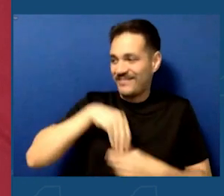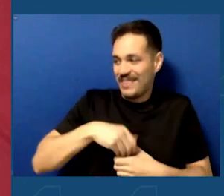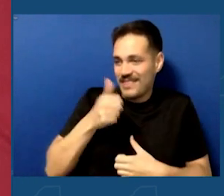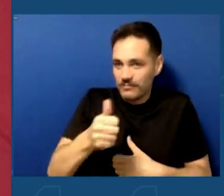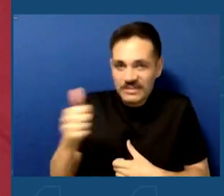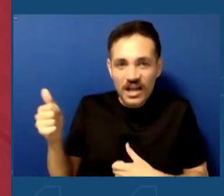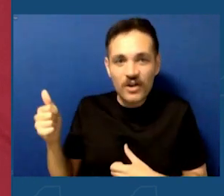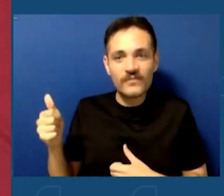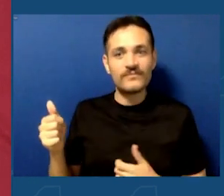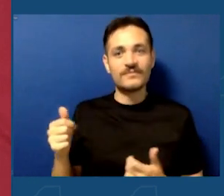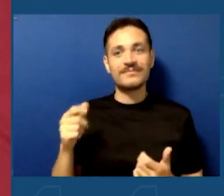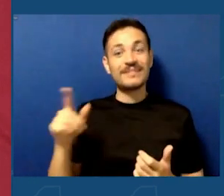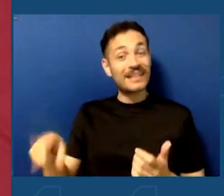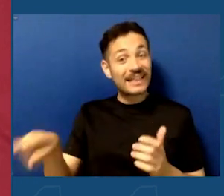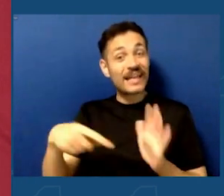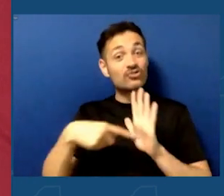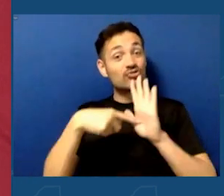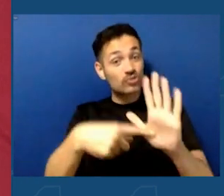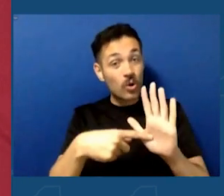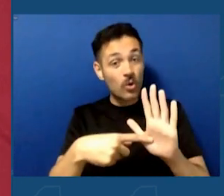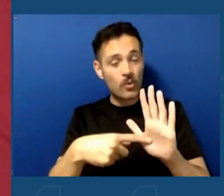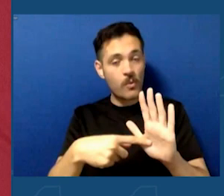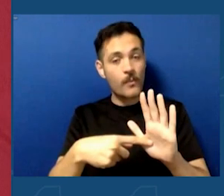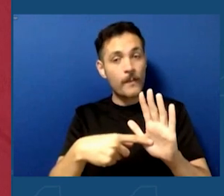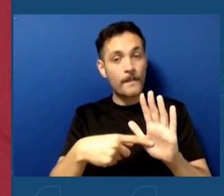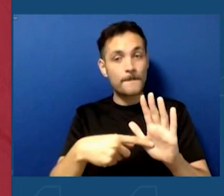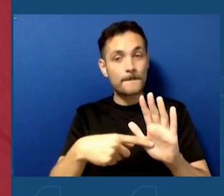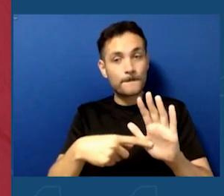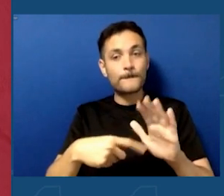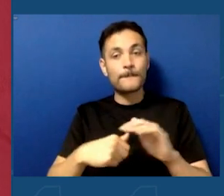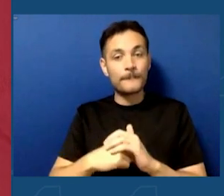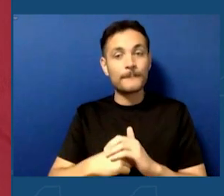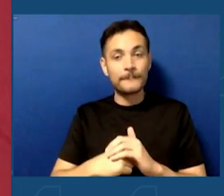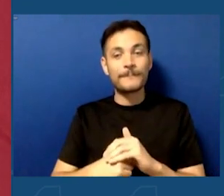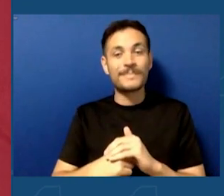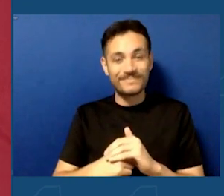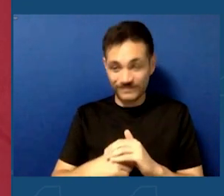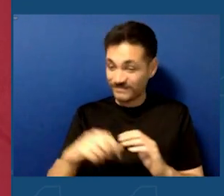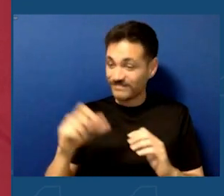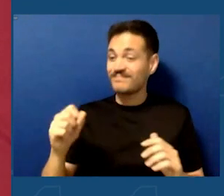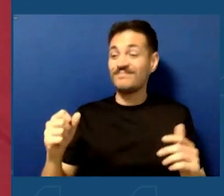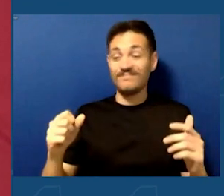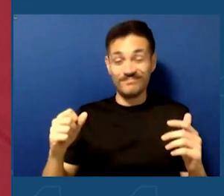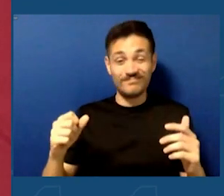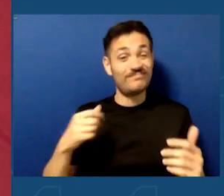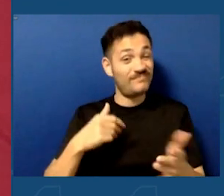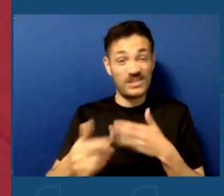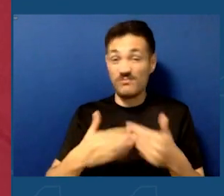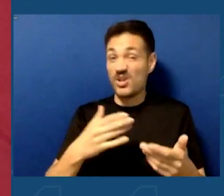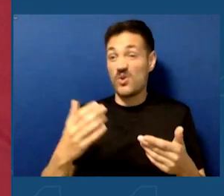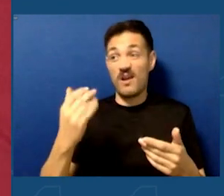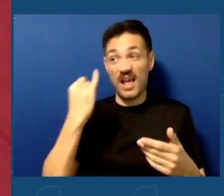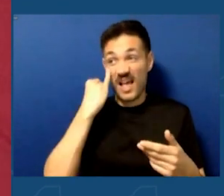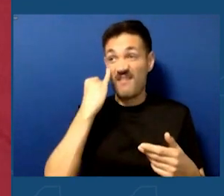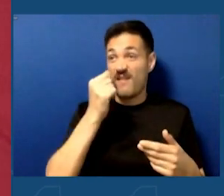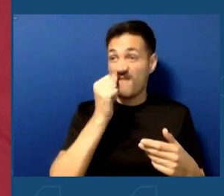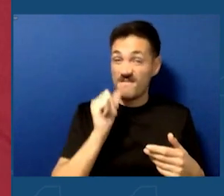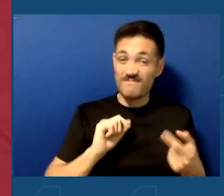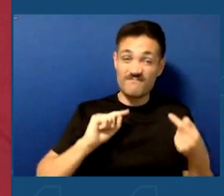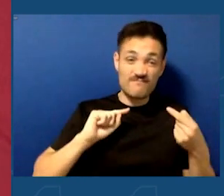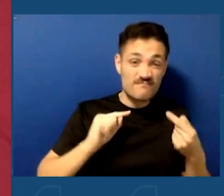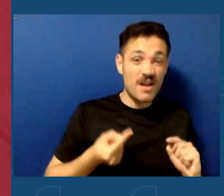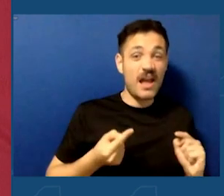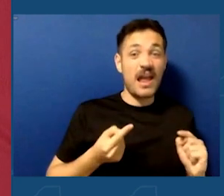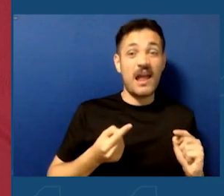show that even at times of pain, realizing that the federal